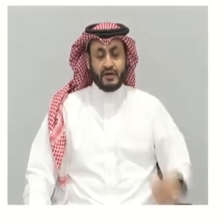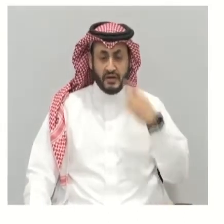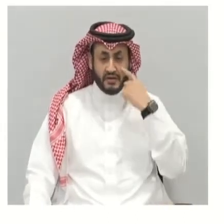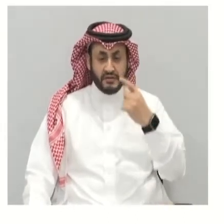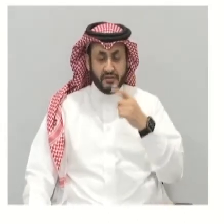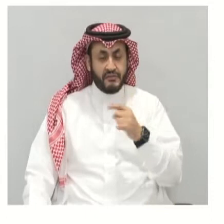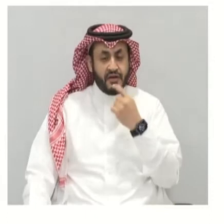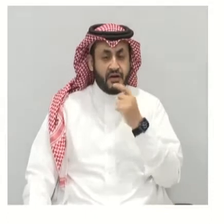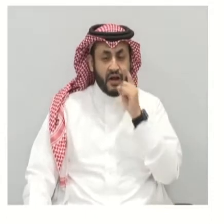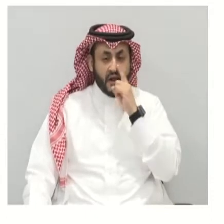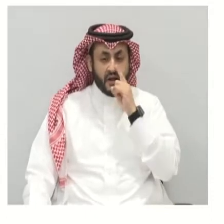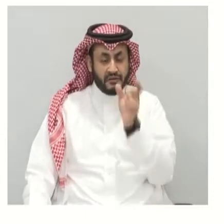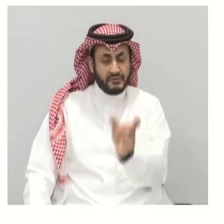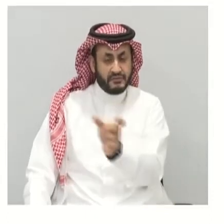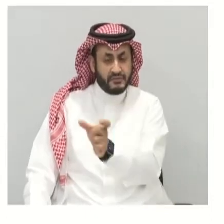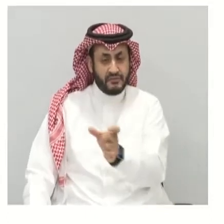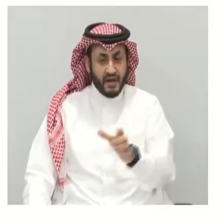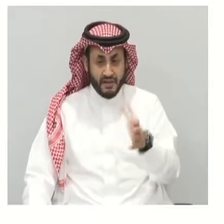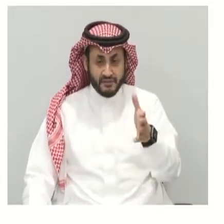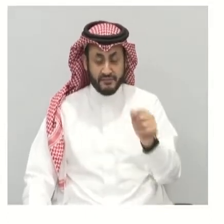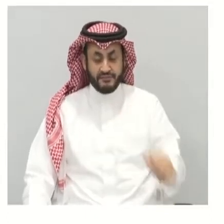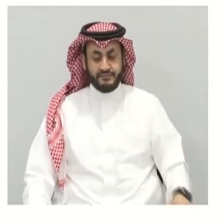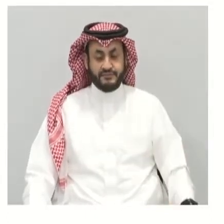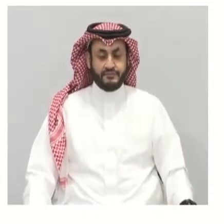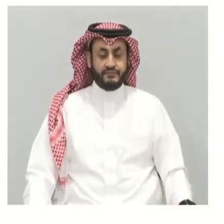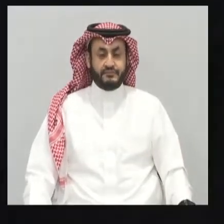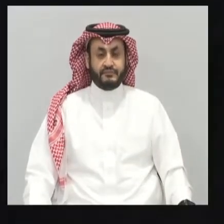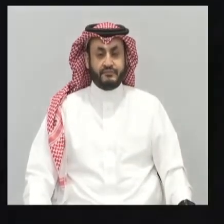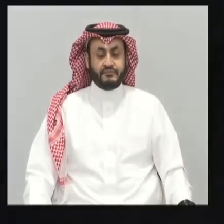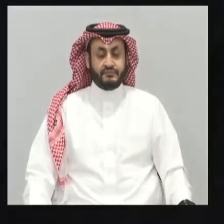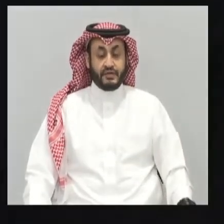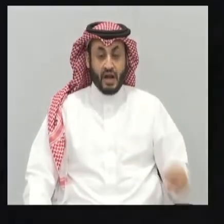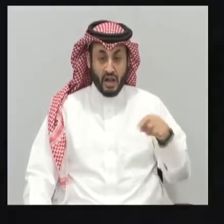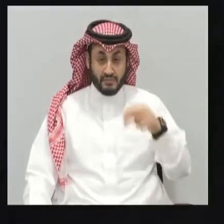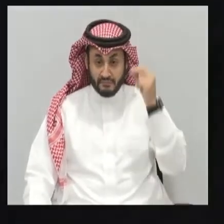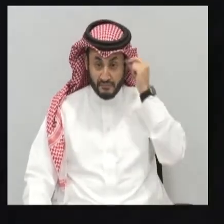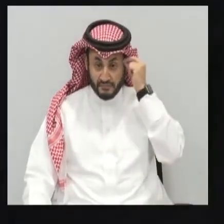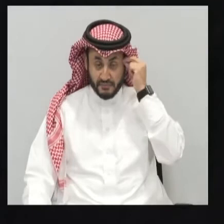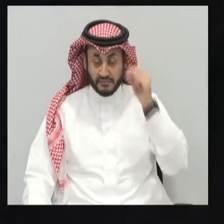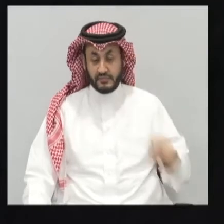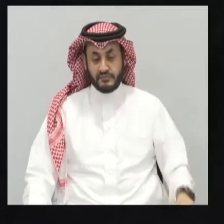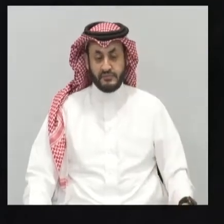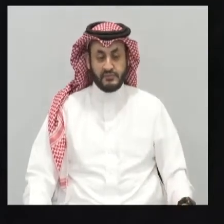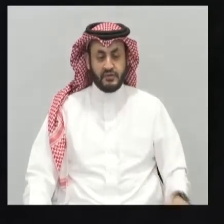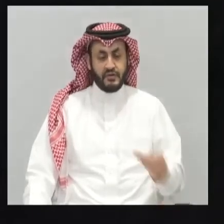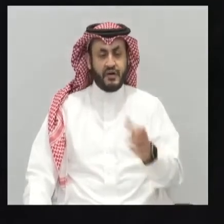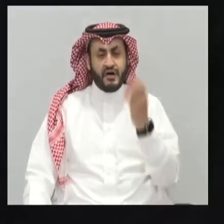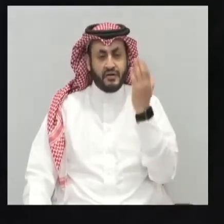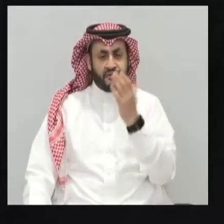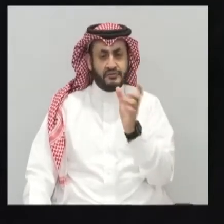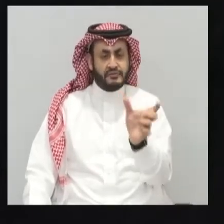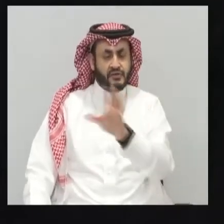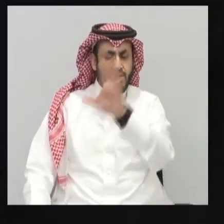some words. Now, the words I highlighted here in the text, I want you to listen to or read